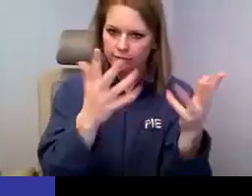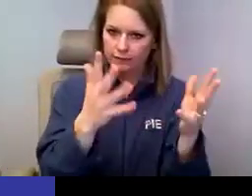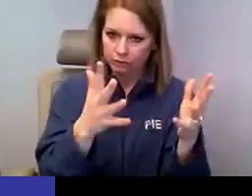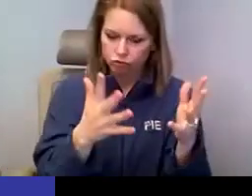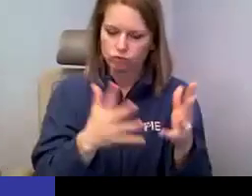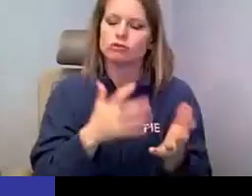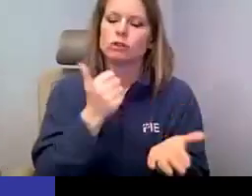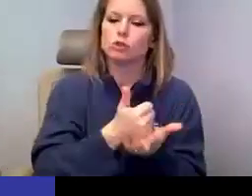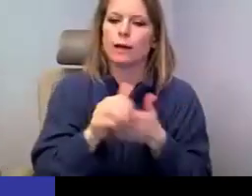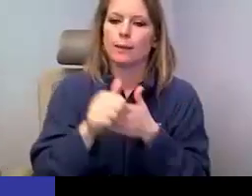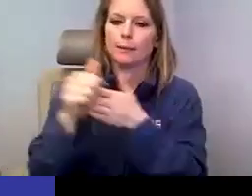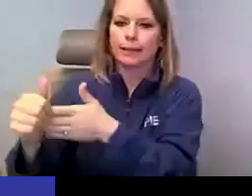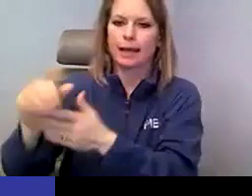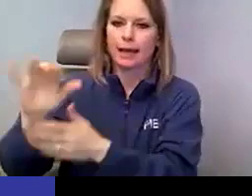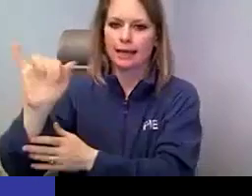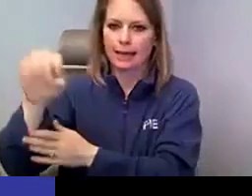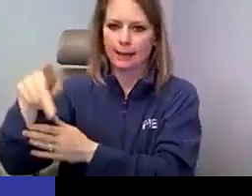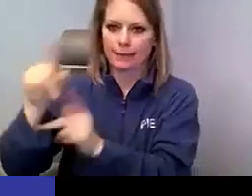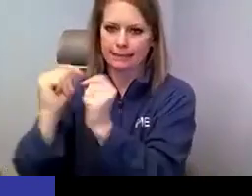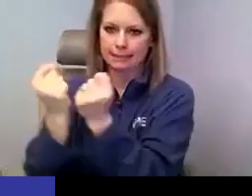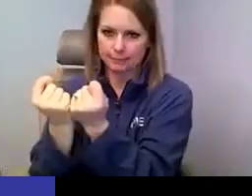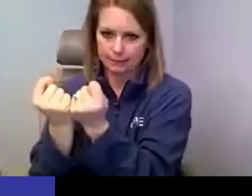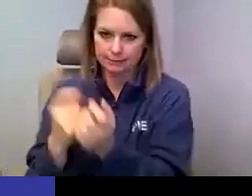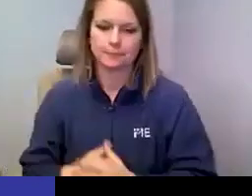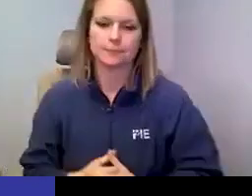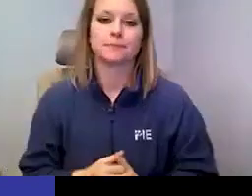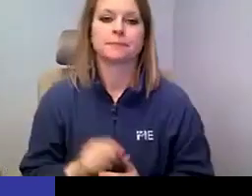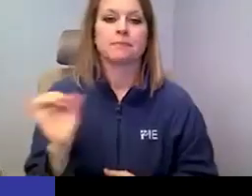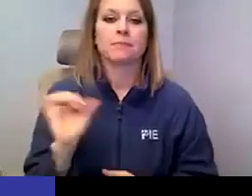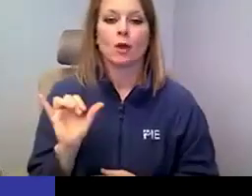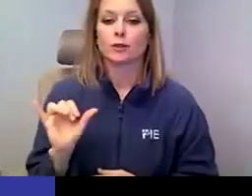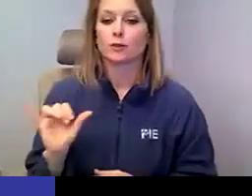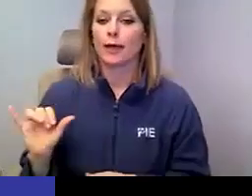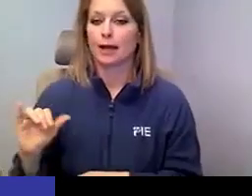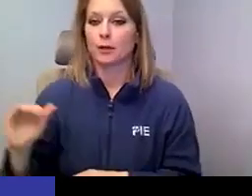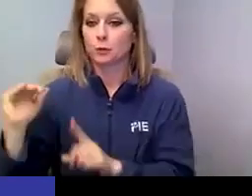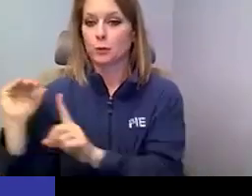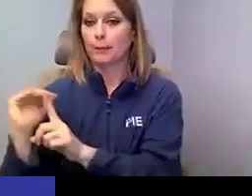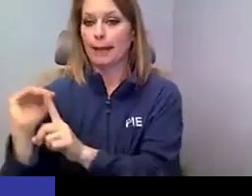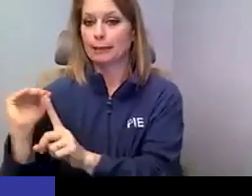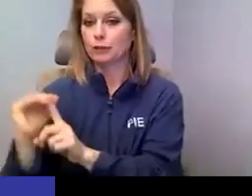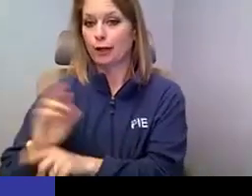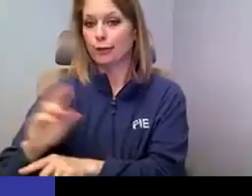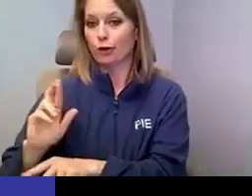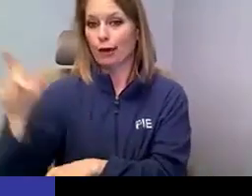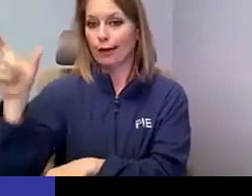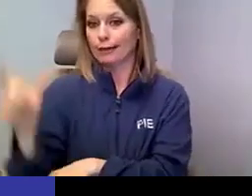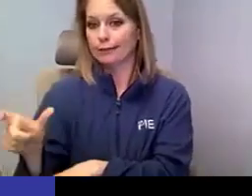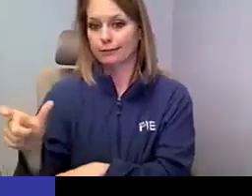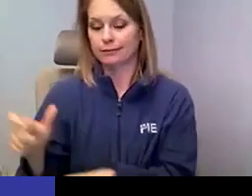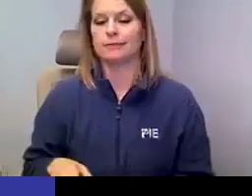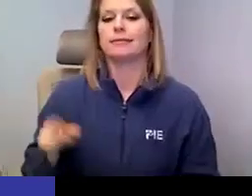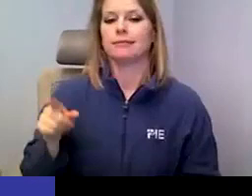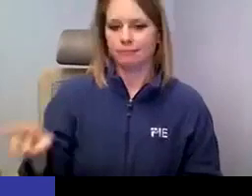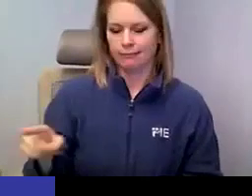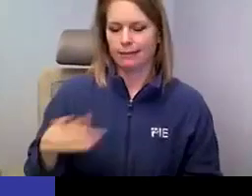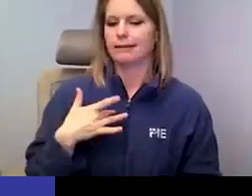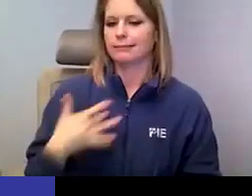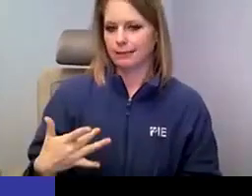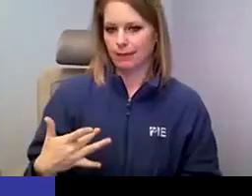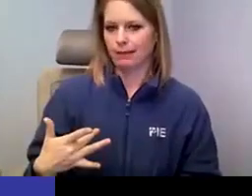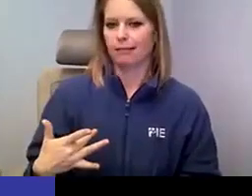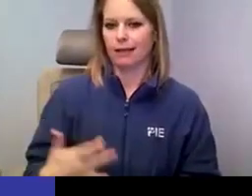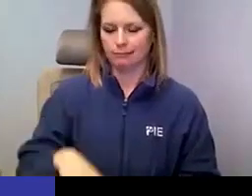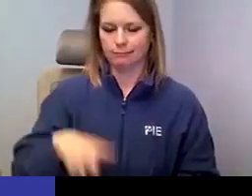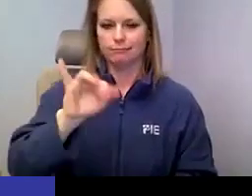through. And that reminder on the right of the slide there, remember, school psychologists are often the ones who are those